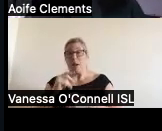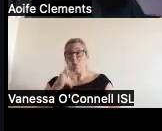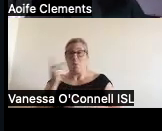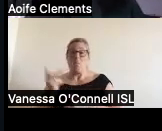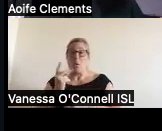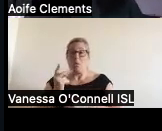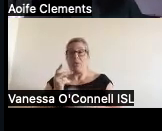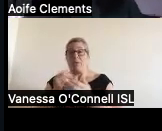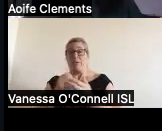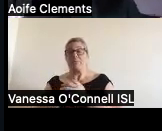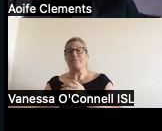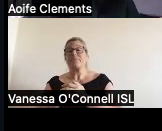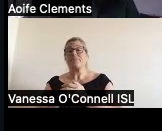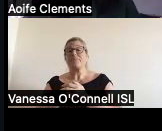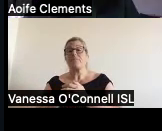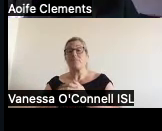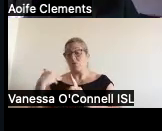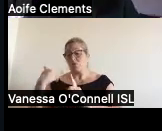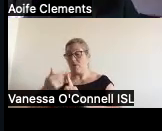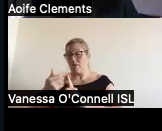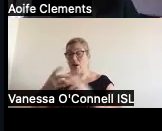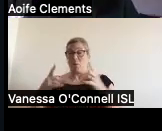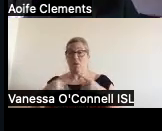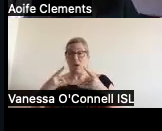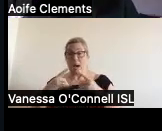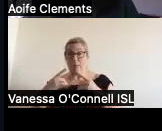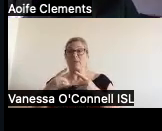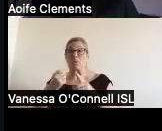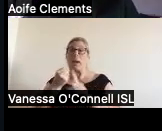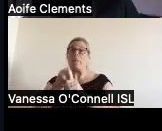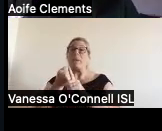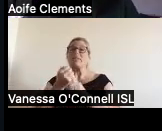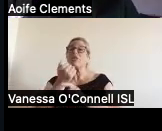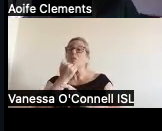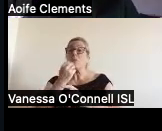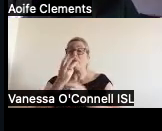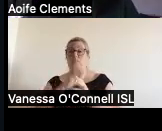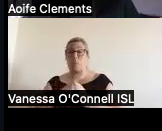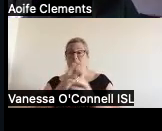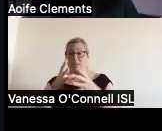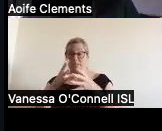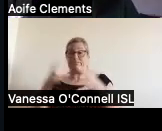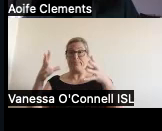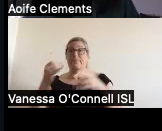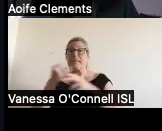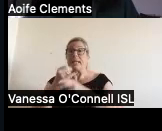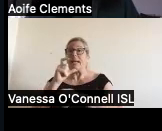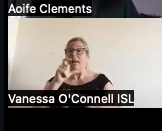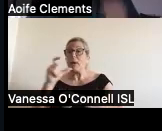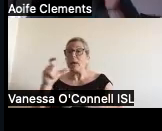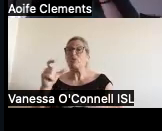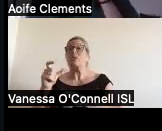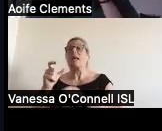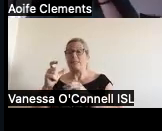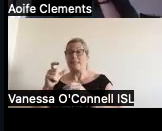have impacted the number of women in politics in Northern Ireland. There's been a rise in council and the Assembly